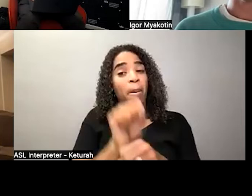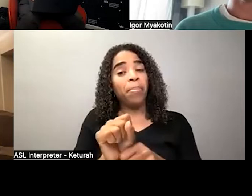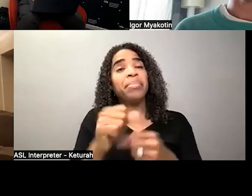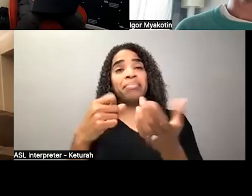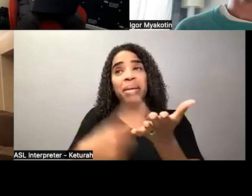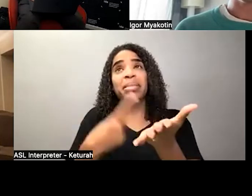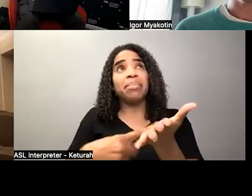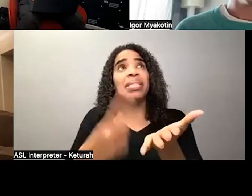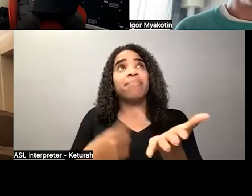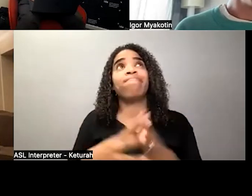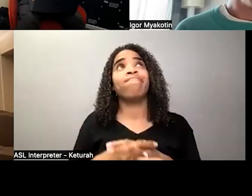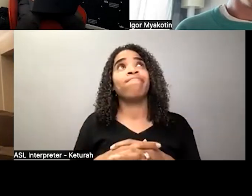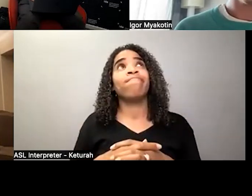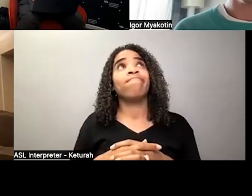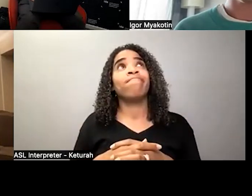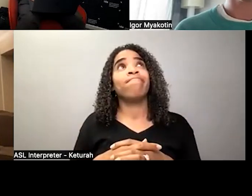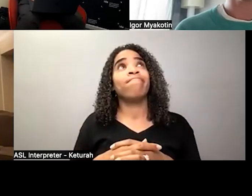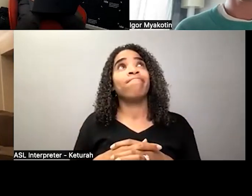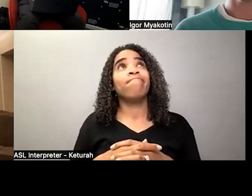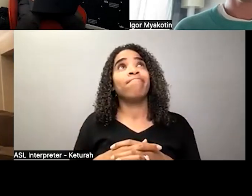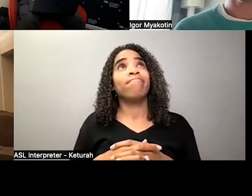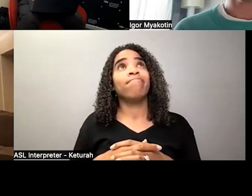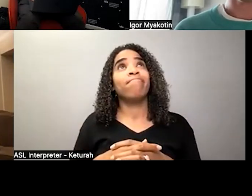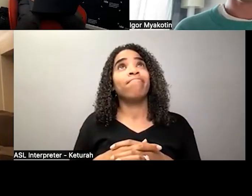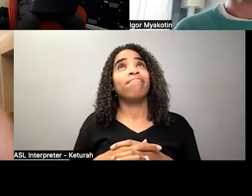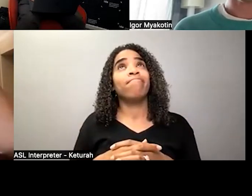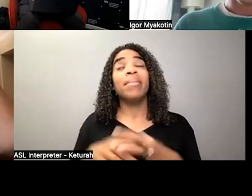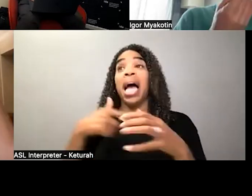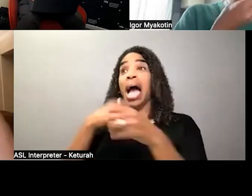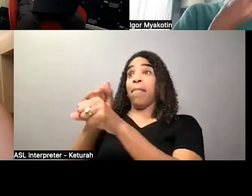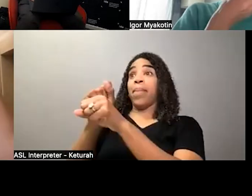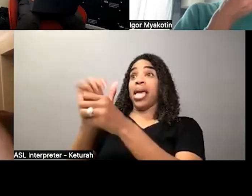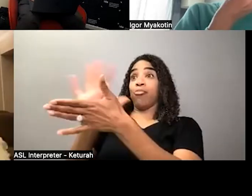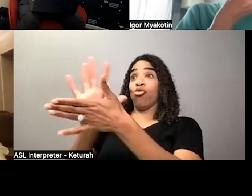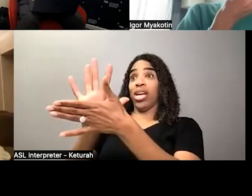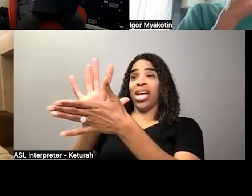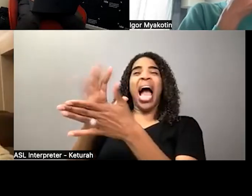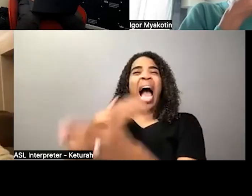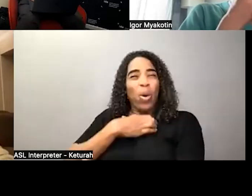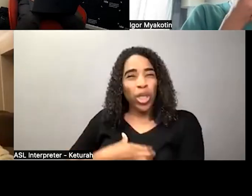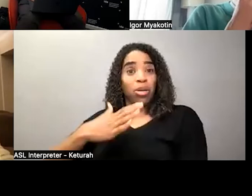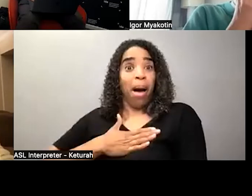make movies to the audience that you wish you could reach,